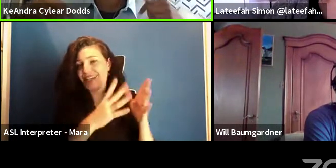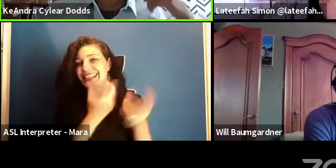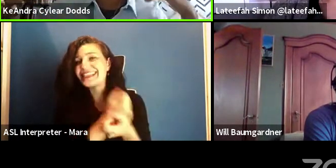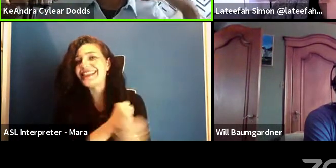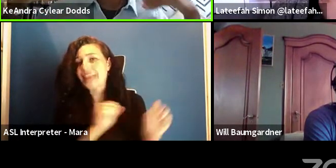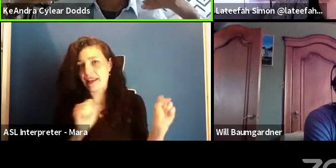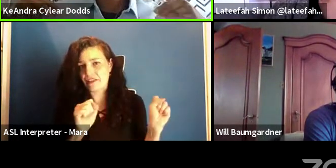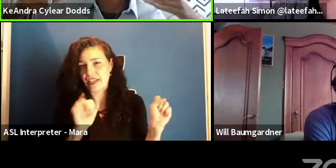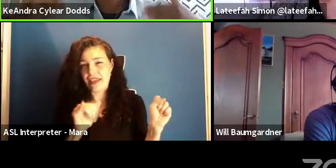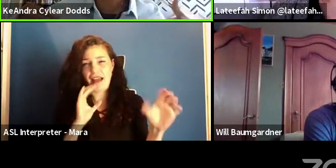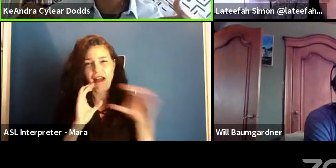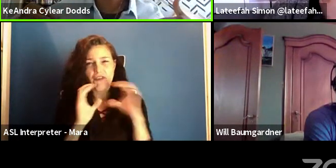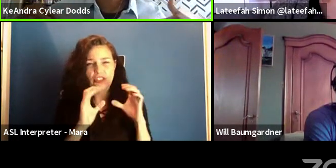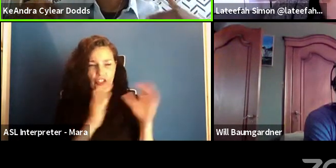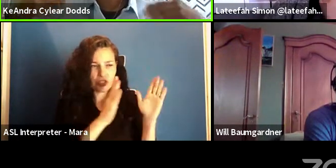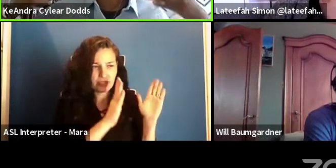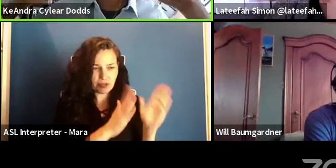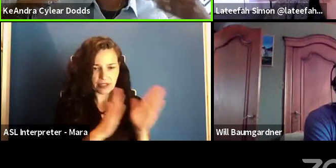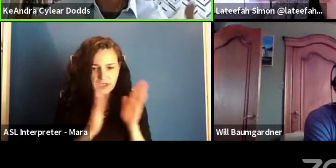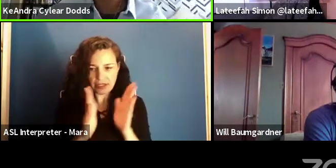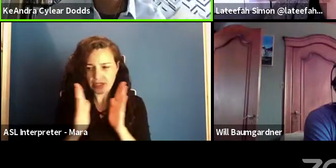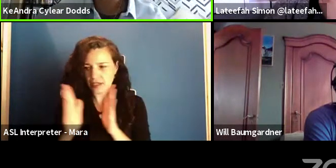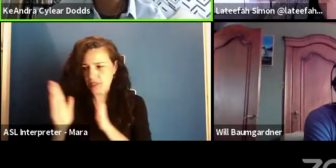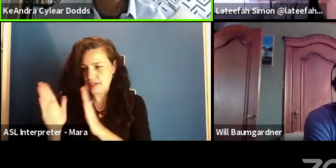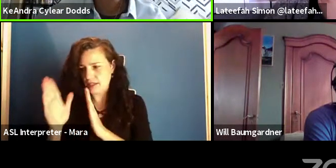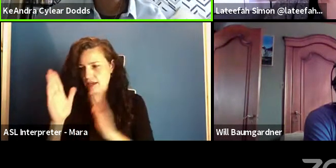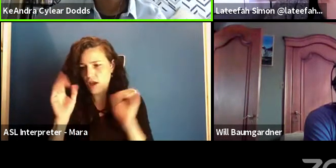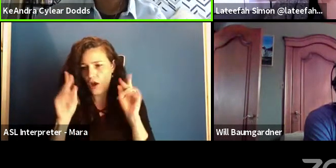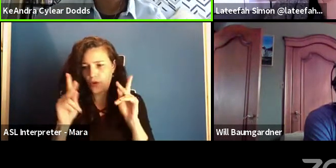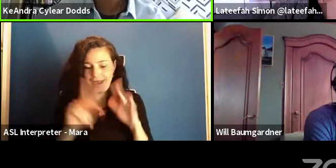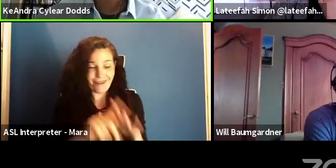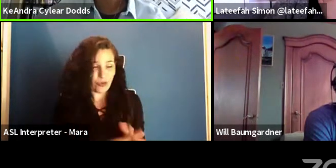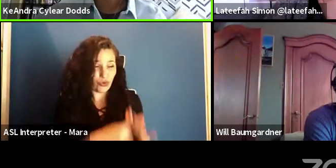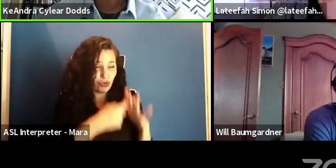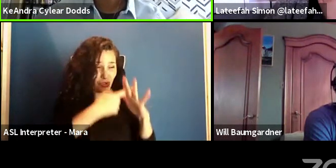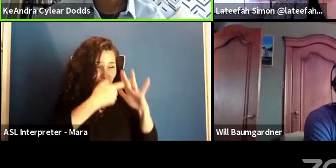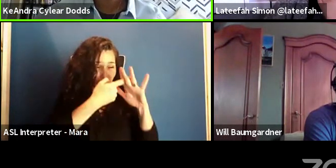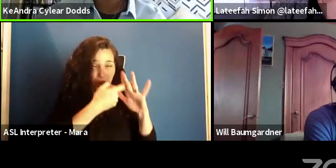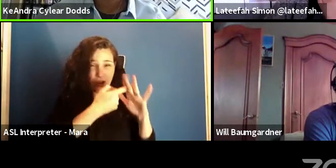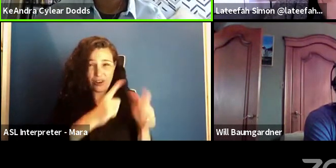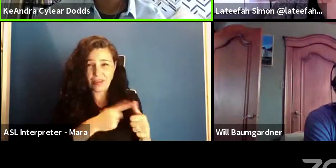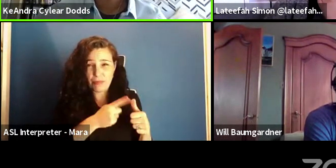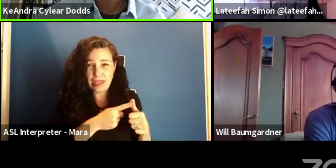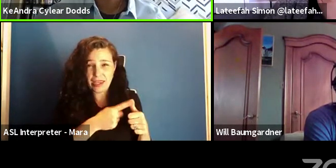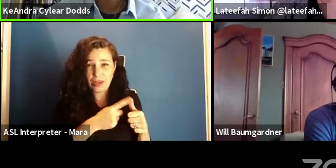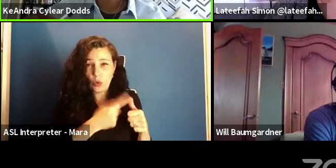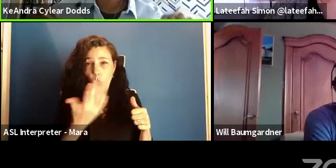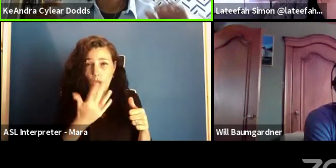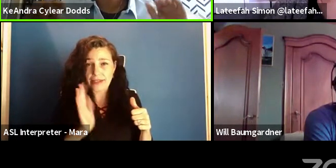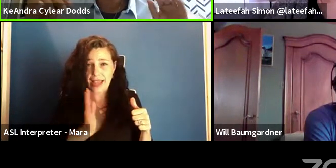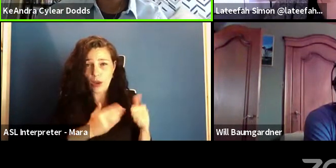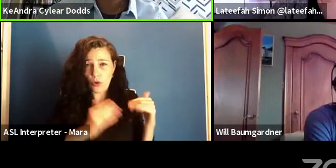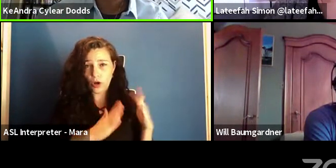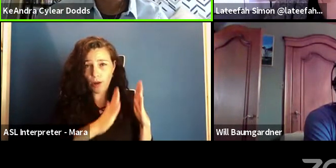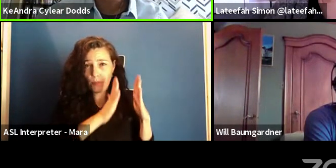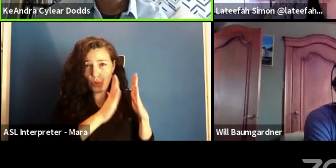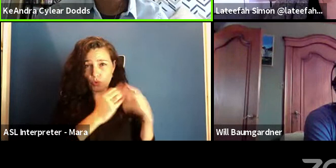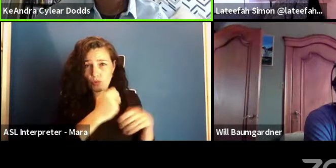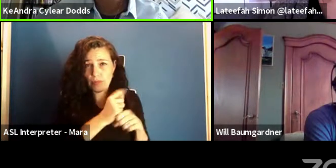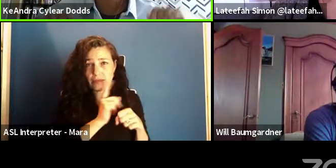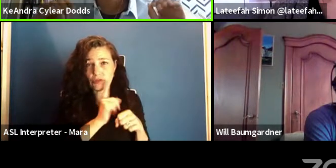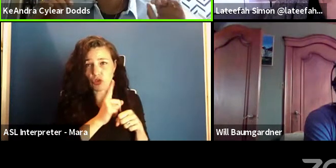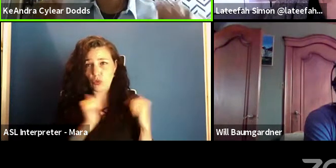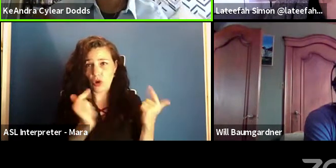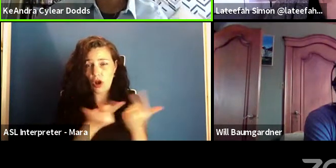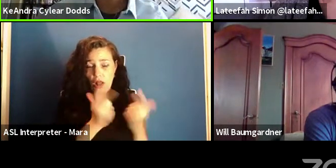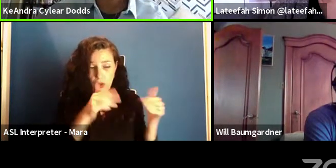thinking about, okay, from the very start, what does that approach look like? How can we ensure that we are really centering this work in